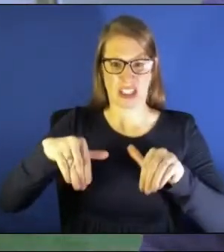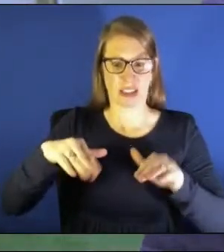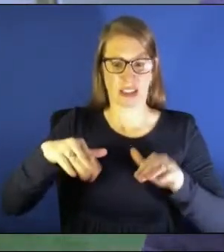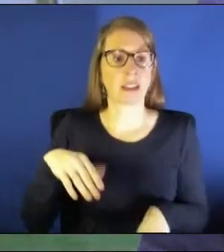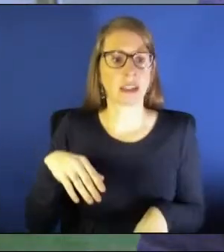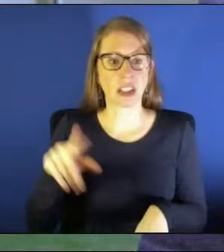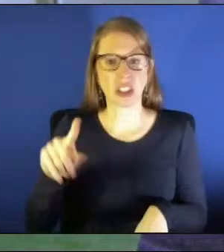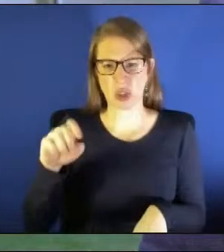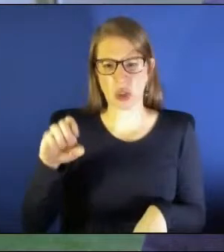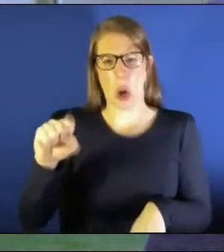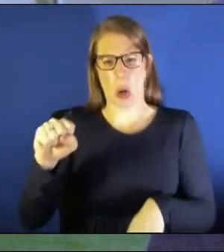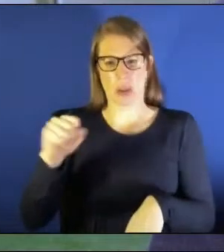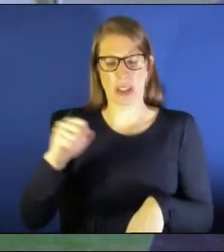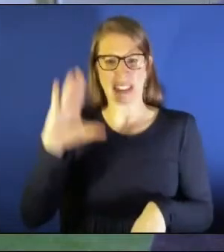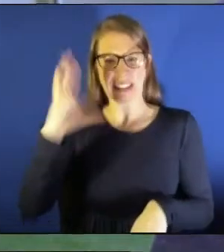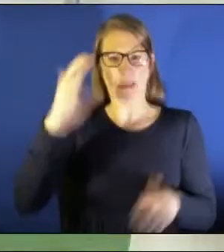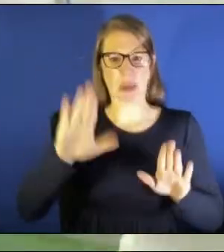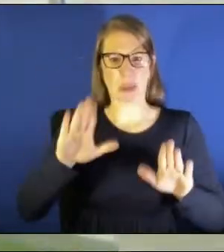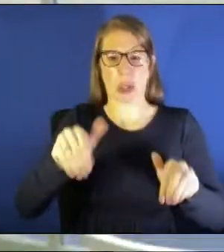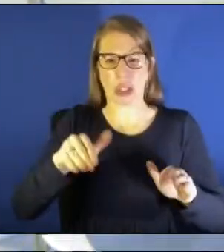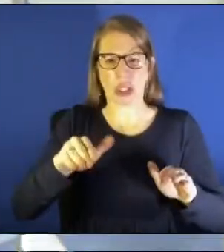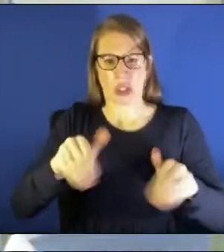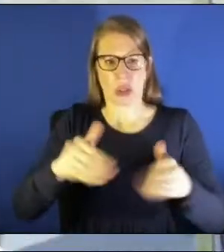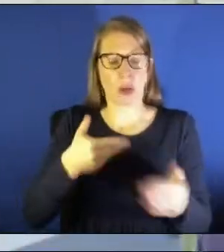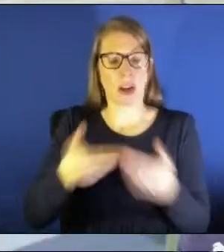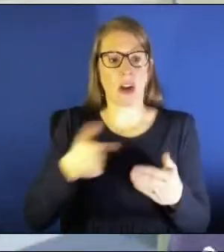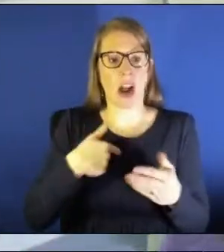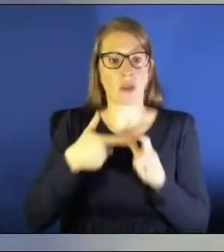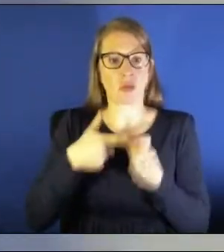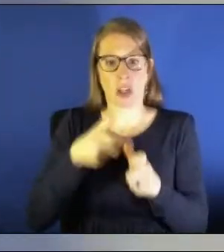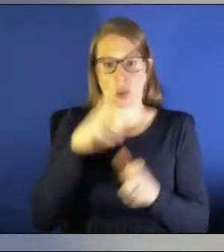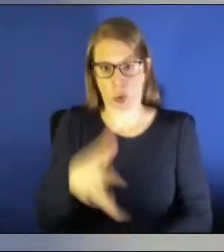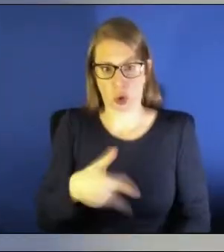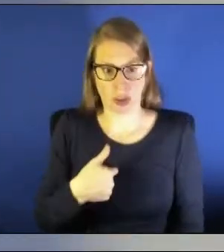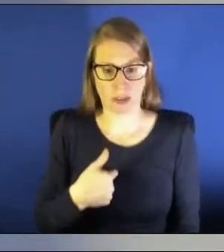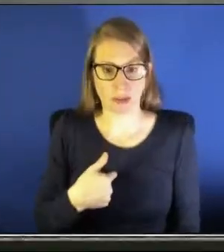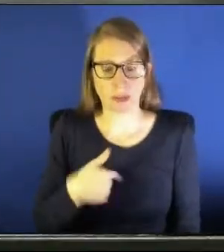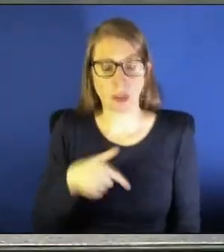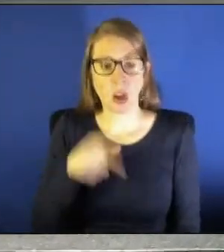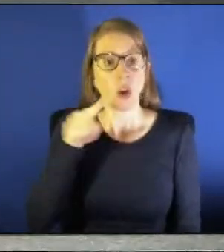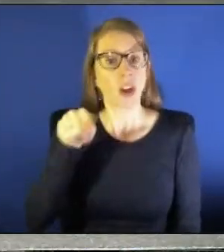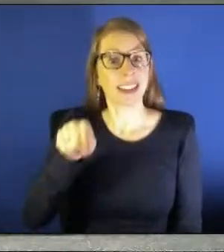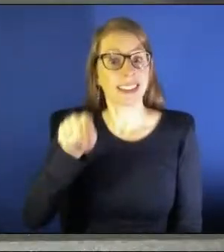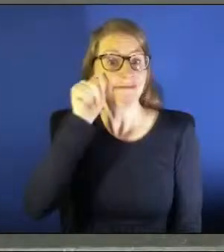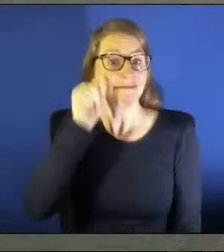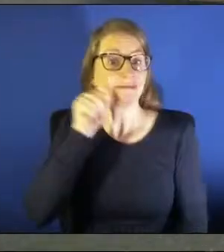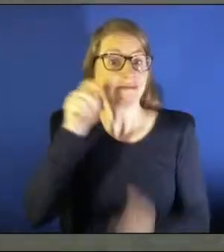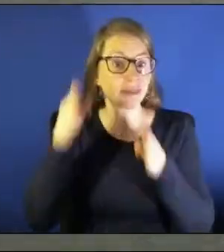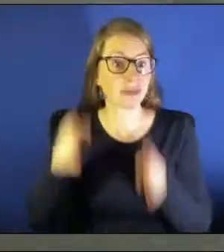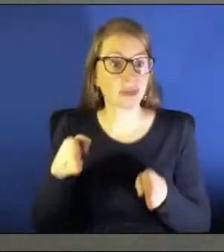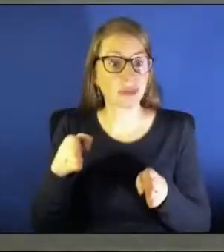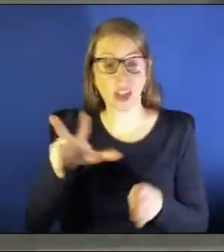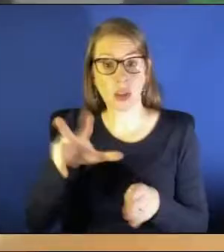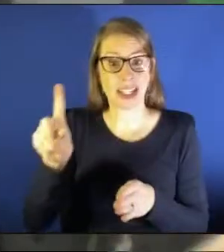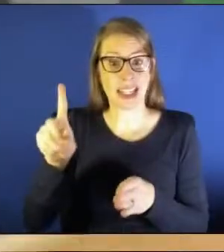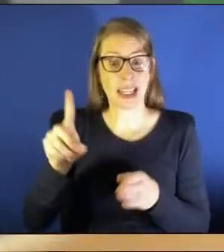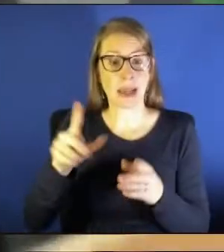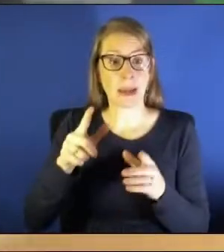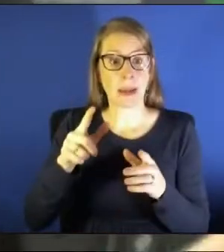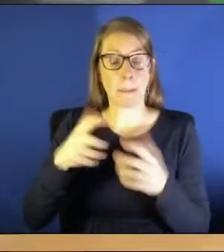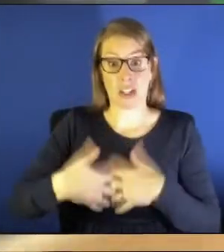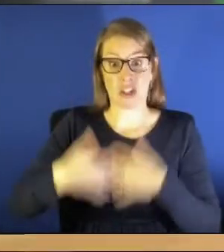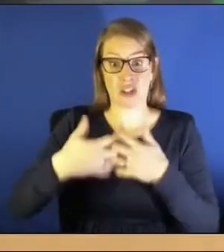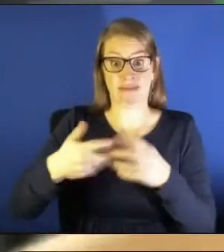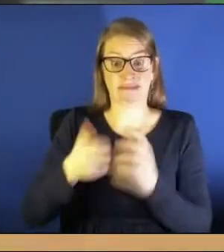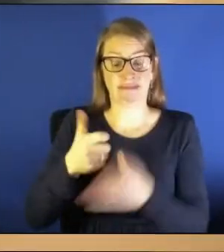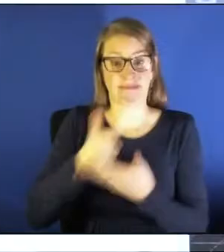seem to push in whenever I'm running. For this teen, this 3D machine helped change his running style and help prevent